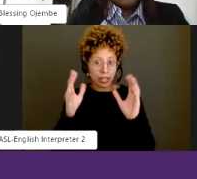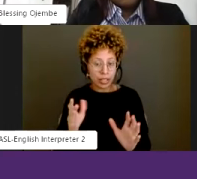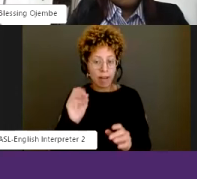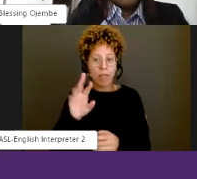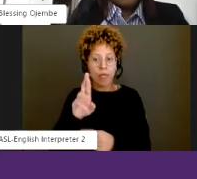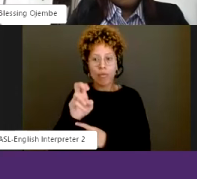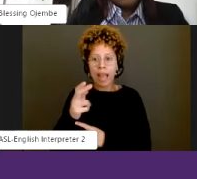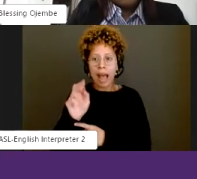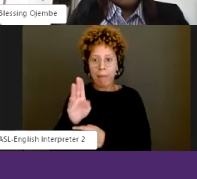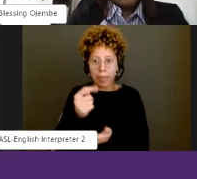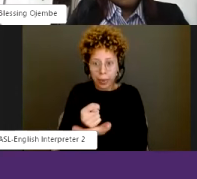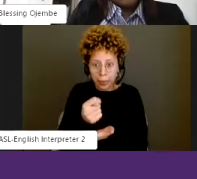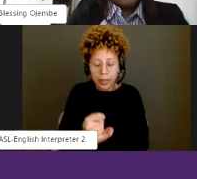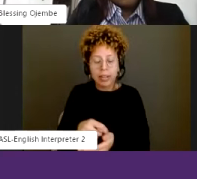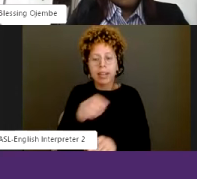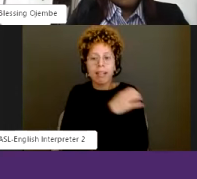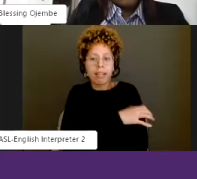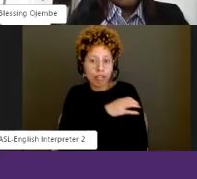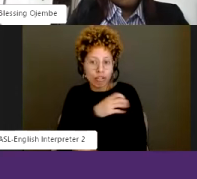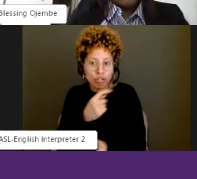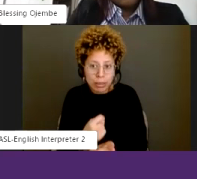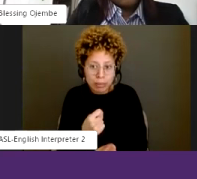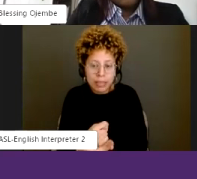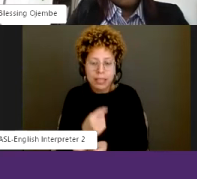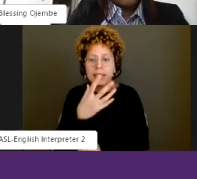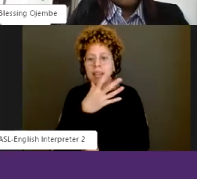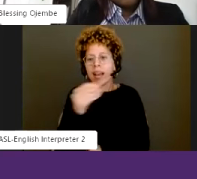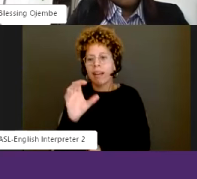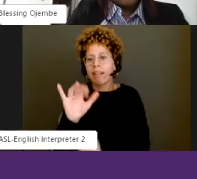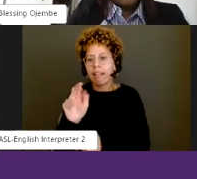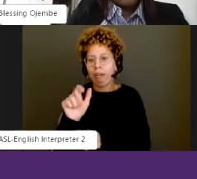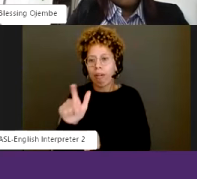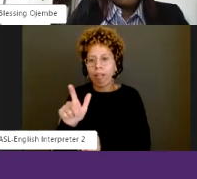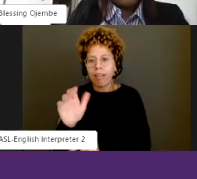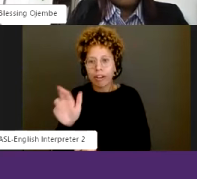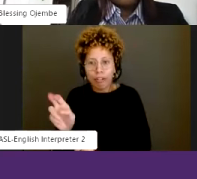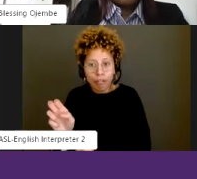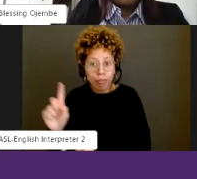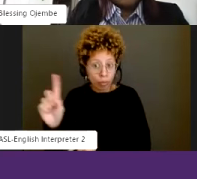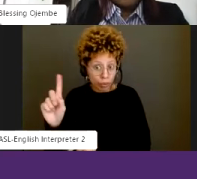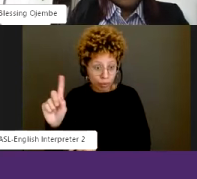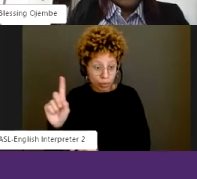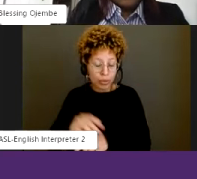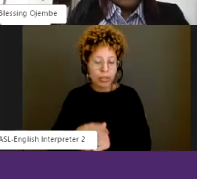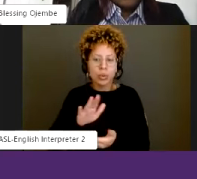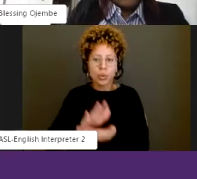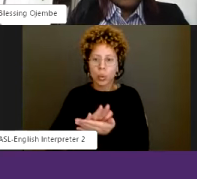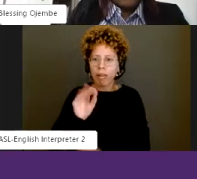therapy, clinical treatment, and clinical care at the School of